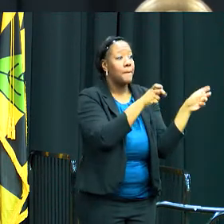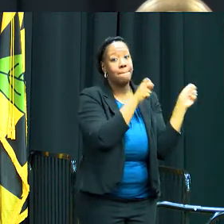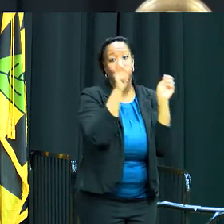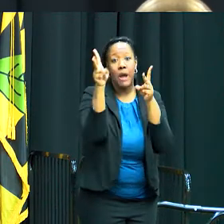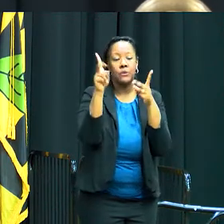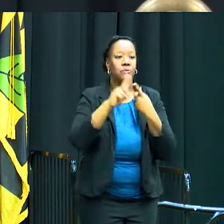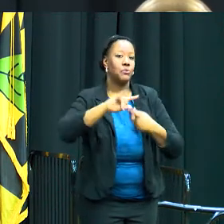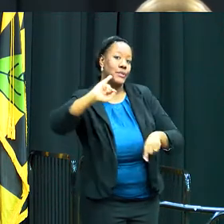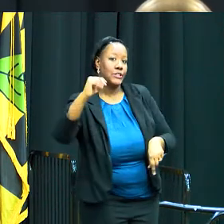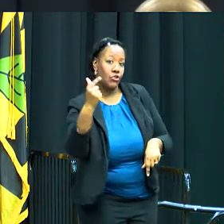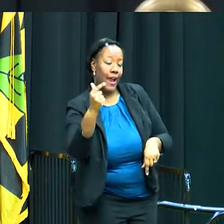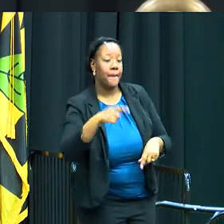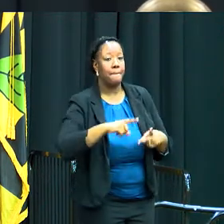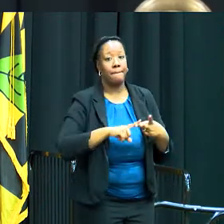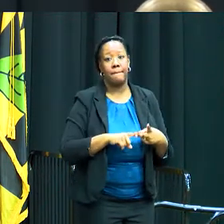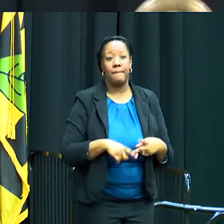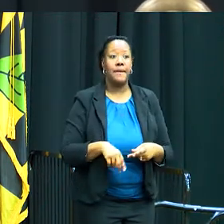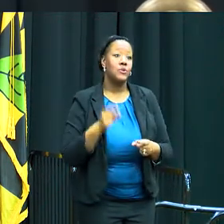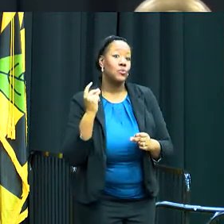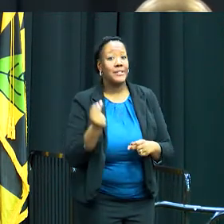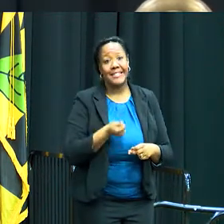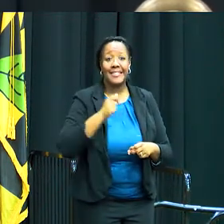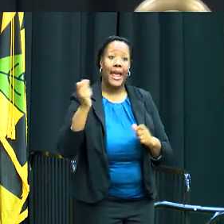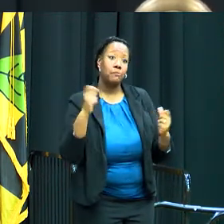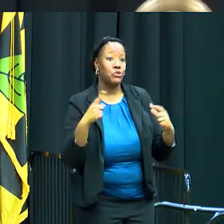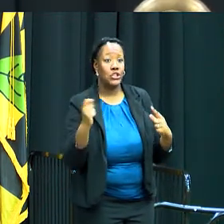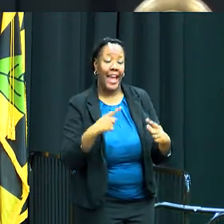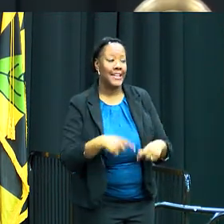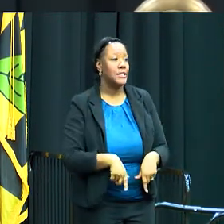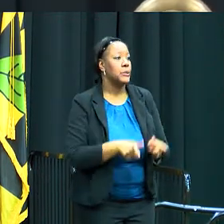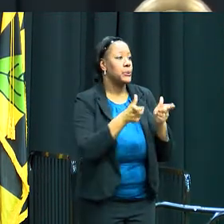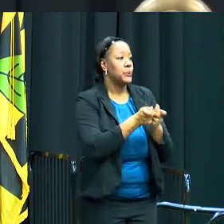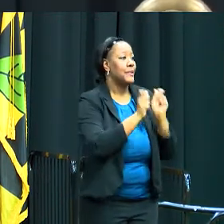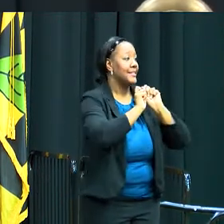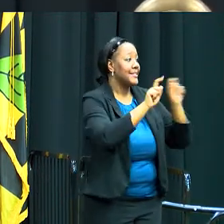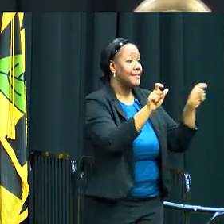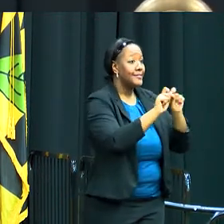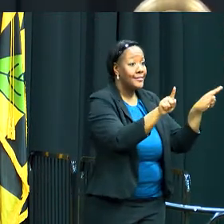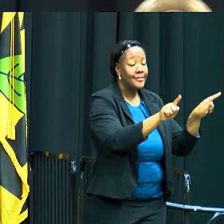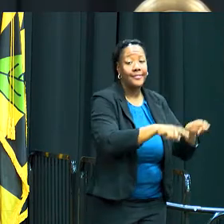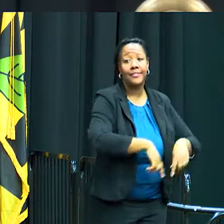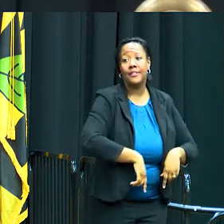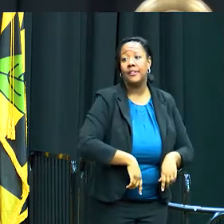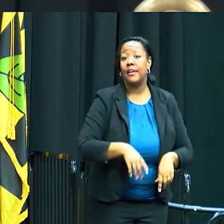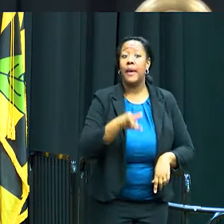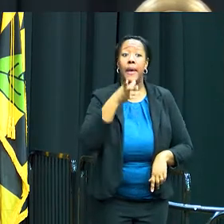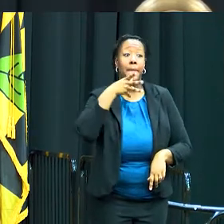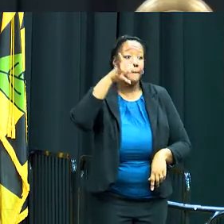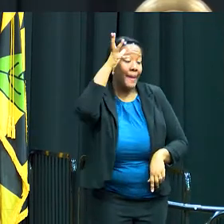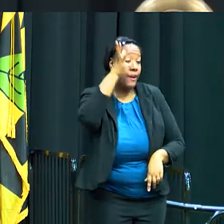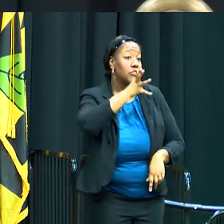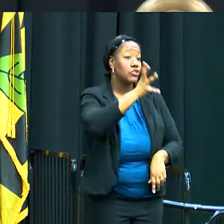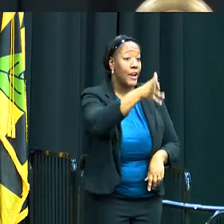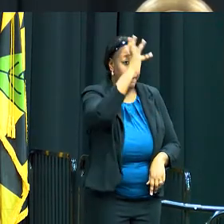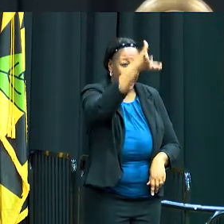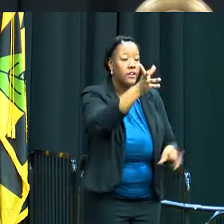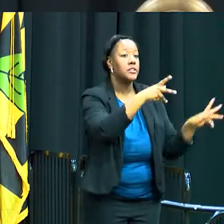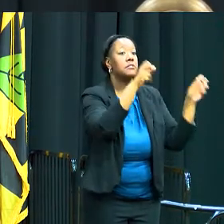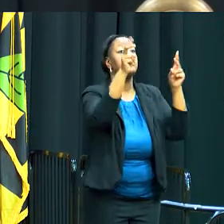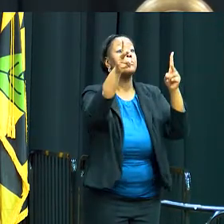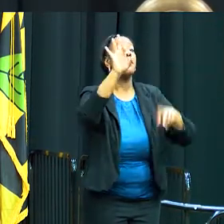to Instagram, to Snapchat. I want you to tweet them. And parents and grandparents, you can put them on